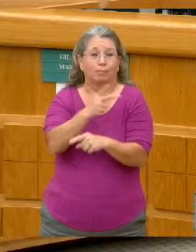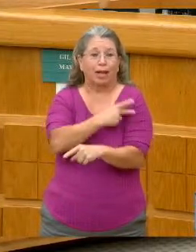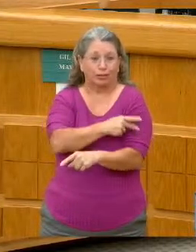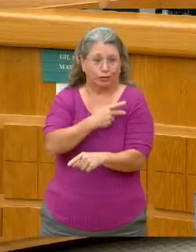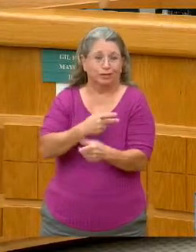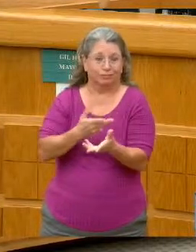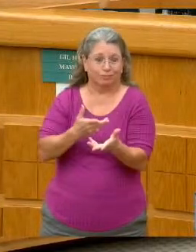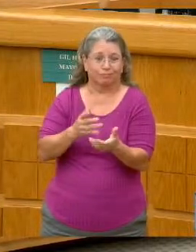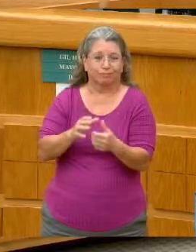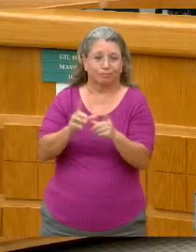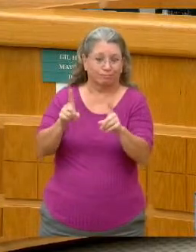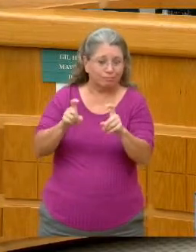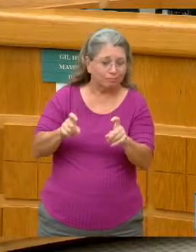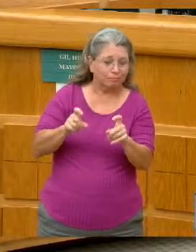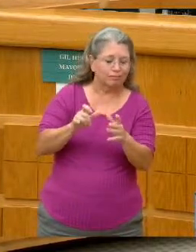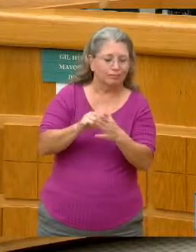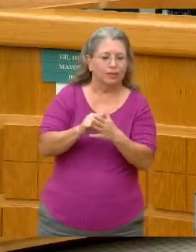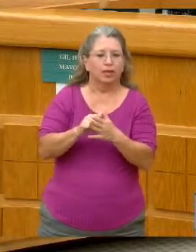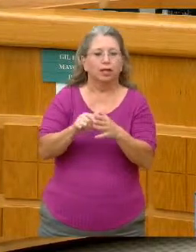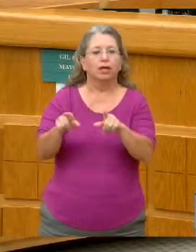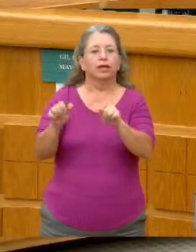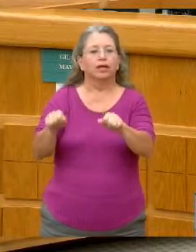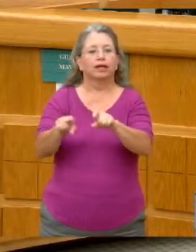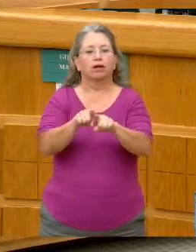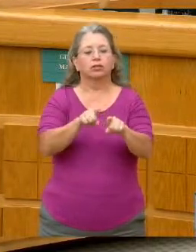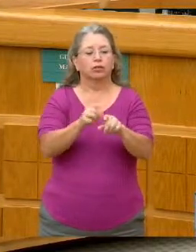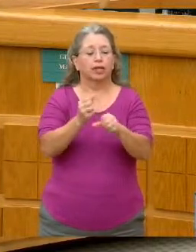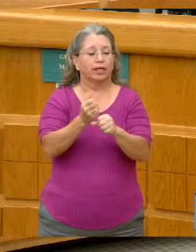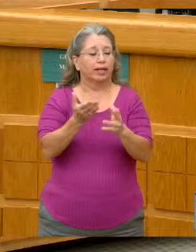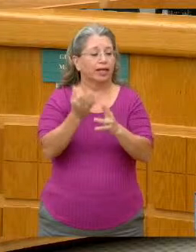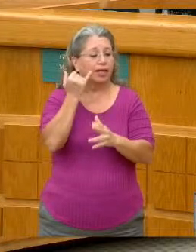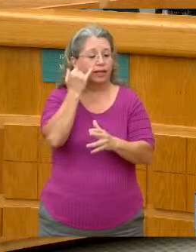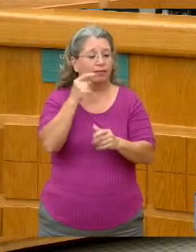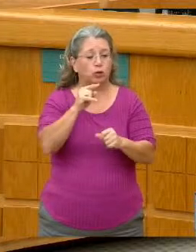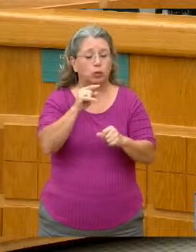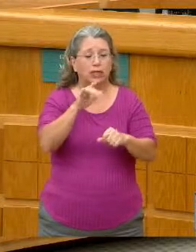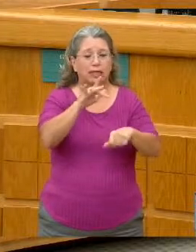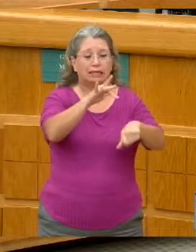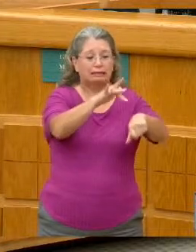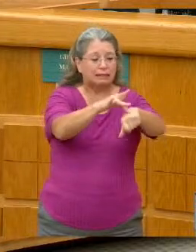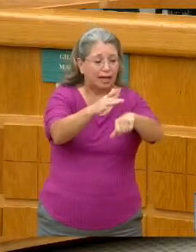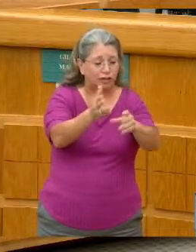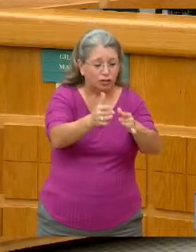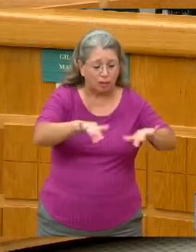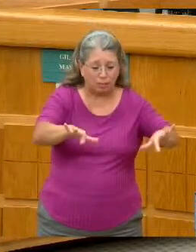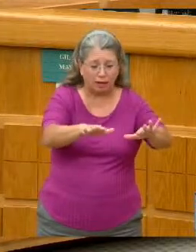also contract it through touching surfaces and then touching your face or your nose or your eyes.